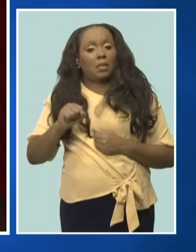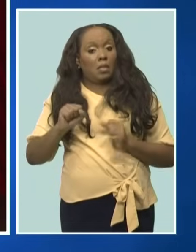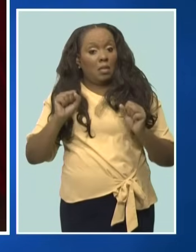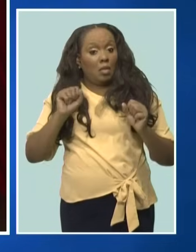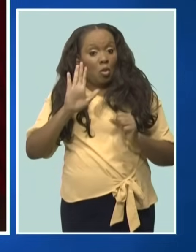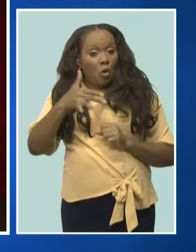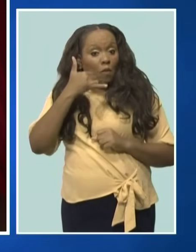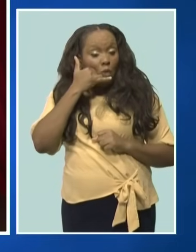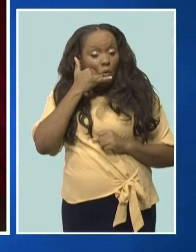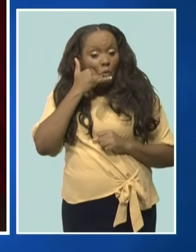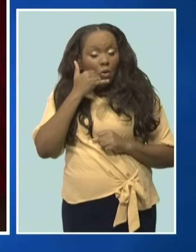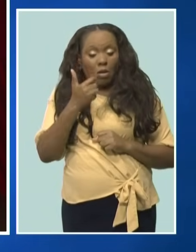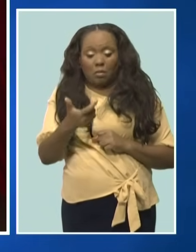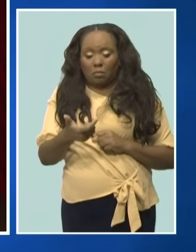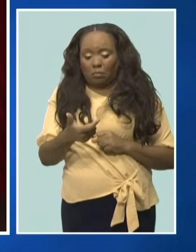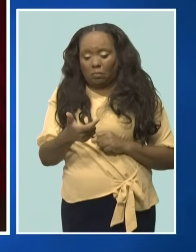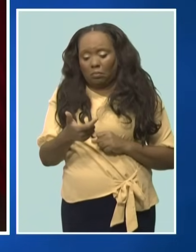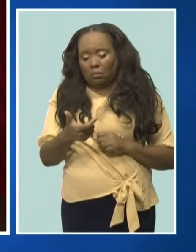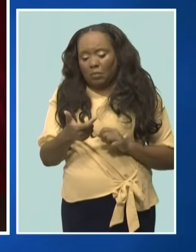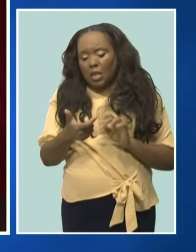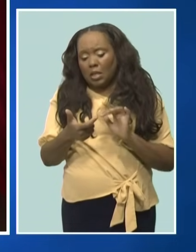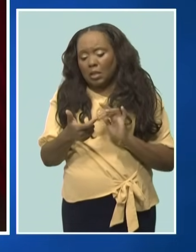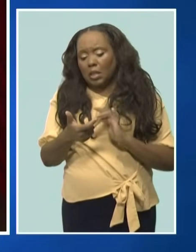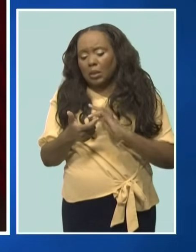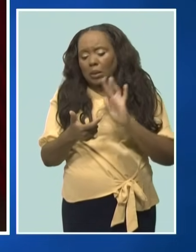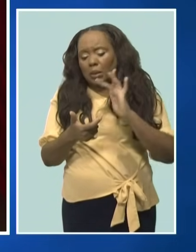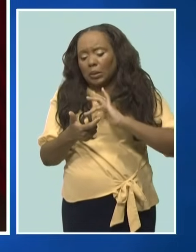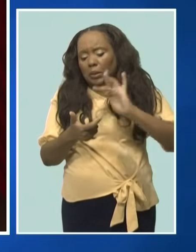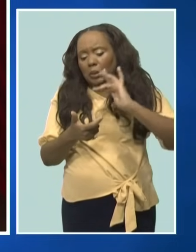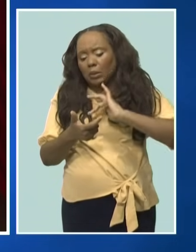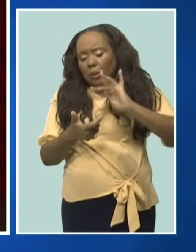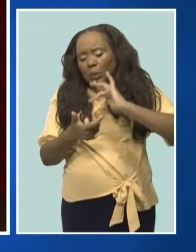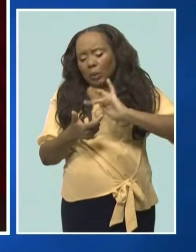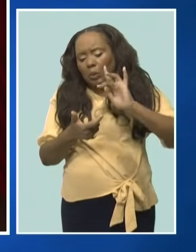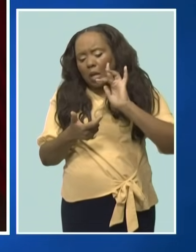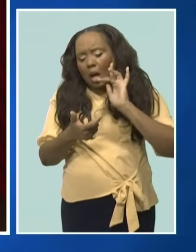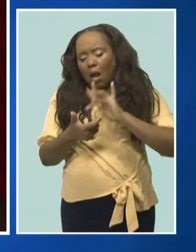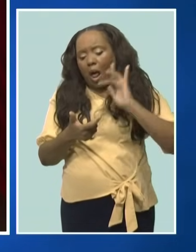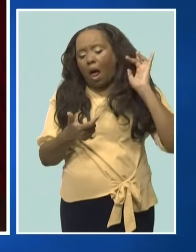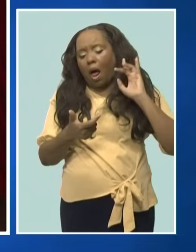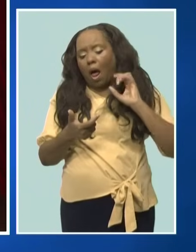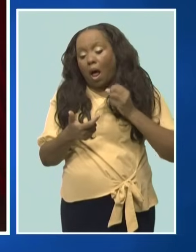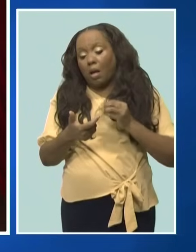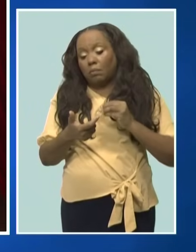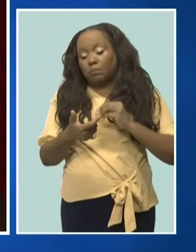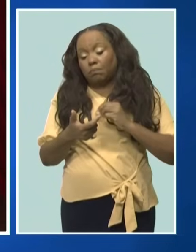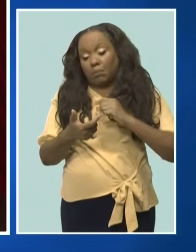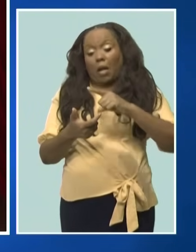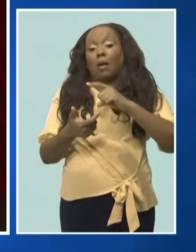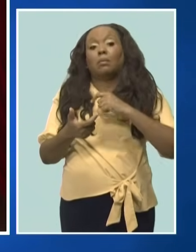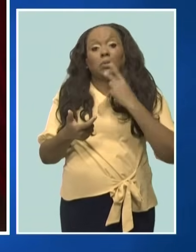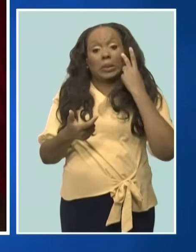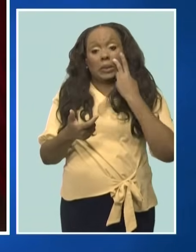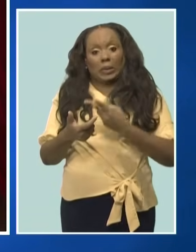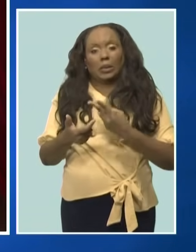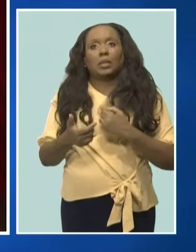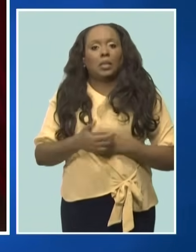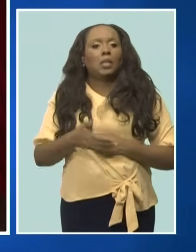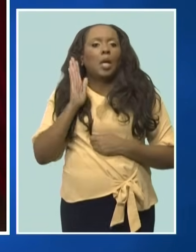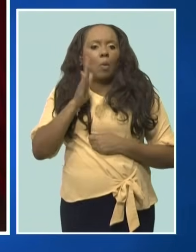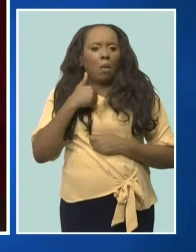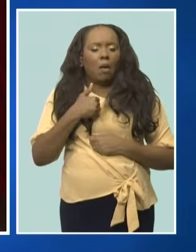cooperative, or to order it and have it delivered if you so choose. And therefore, part of it as well is to ensure that there's both a website